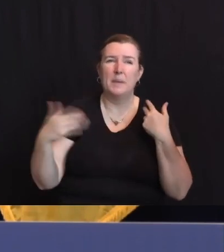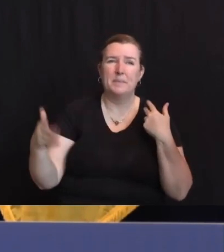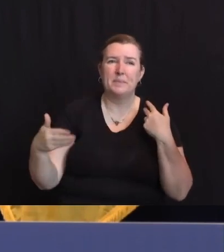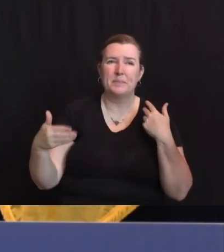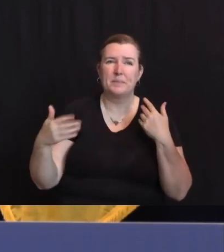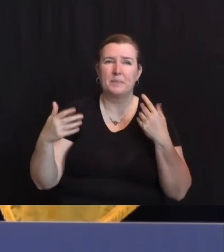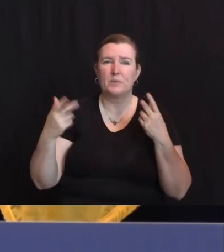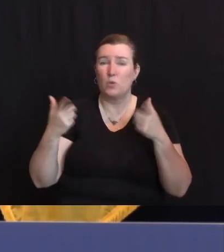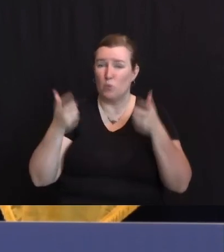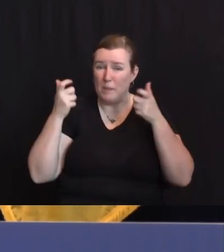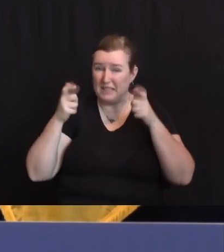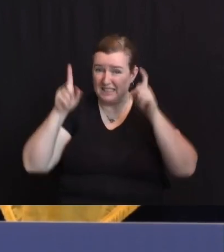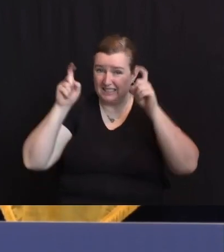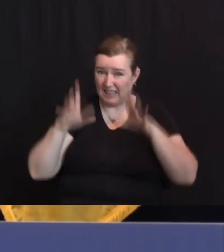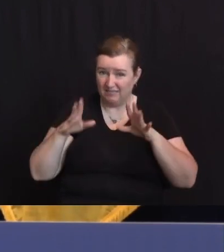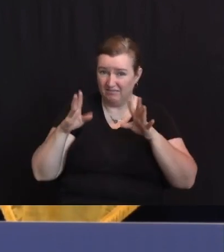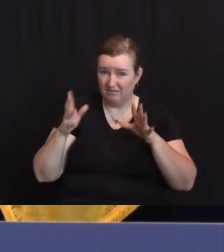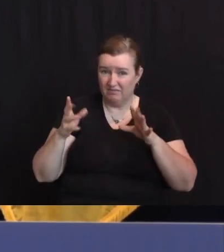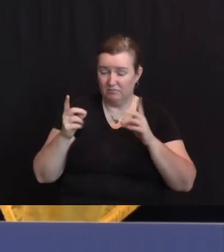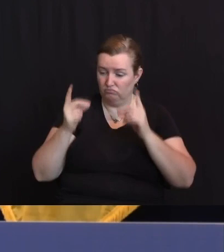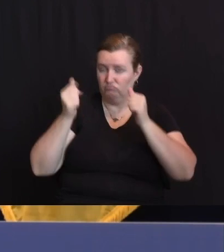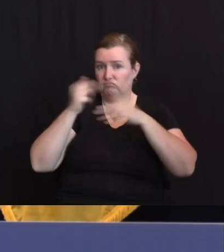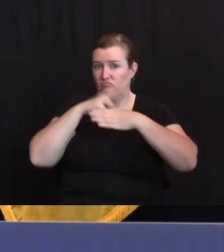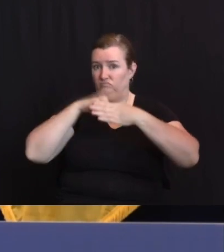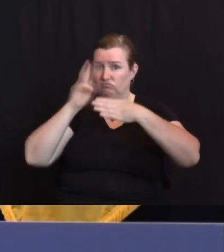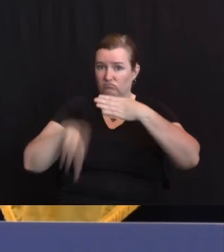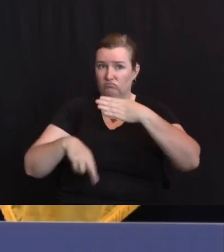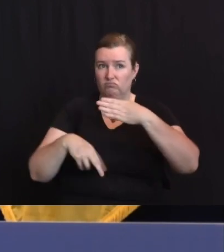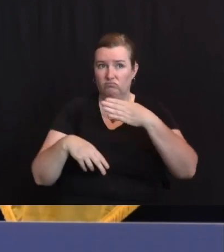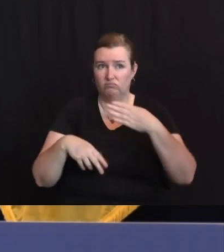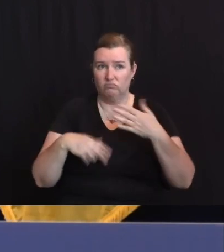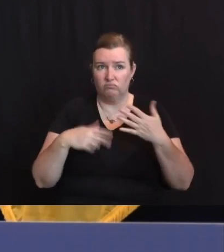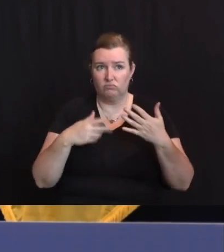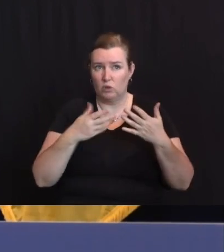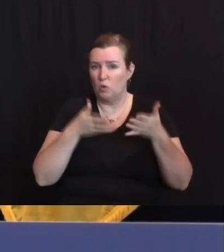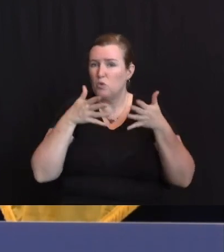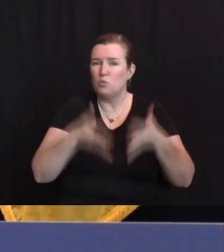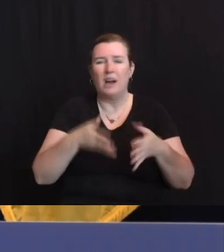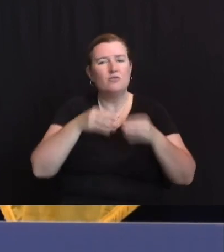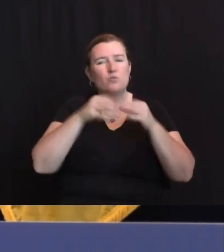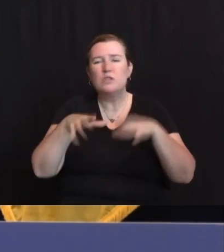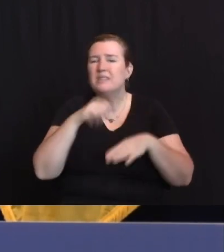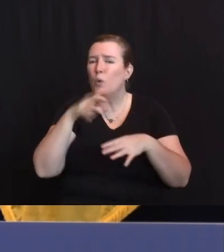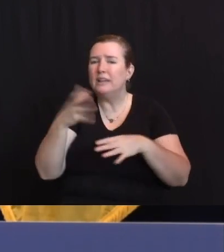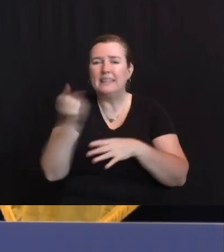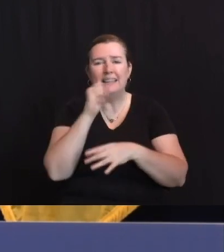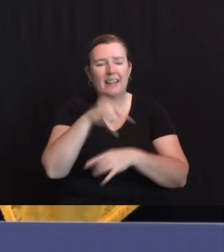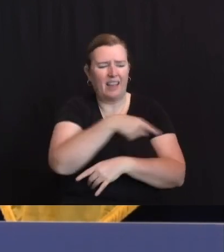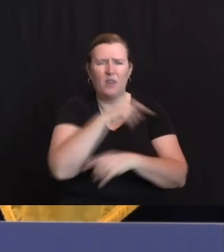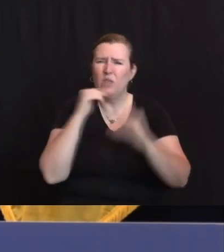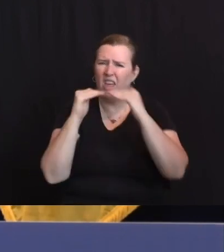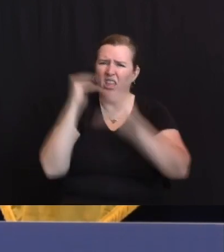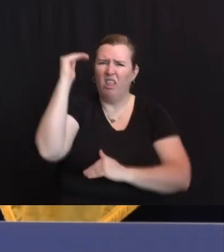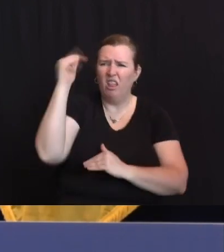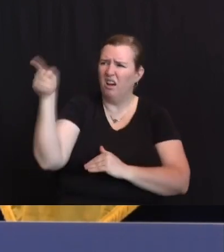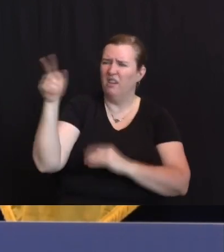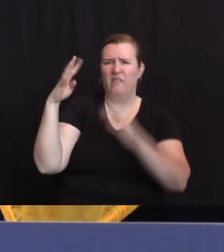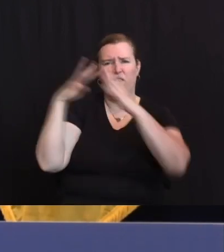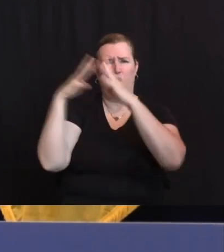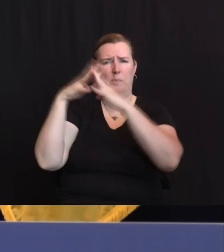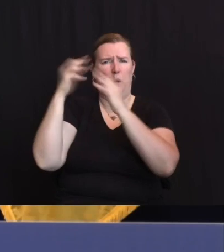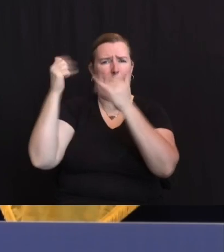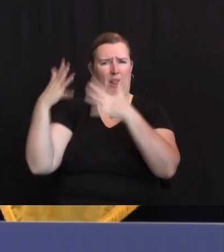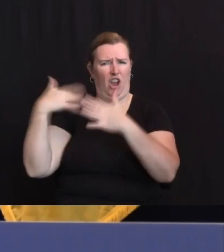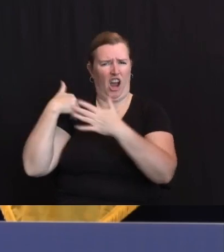don't get that? The stimulus package Congressman Gottheimer released yesterday restricts state and local aid to documented COVID